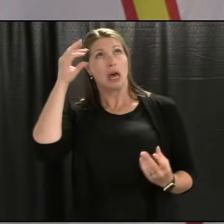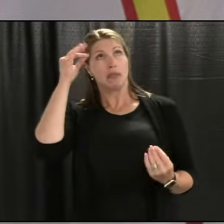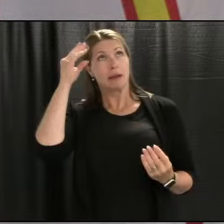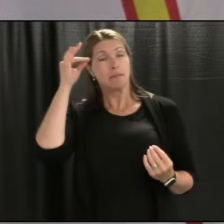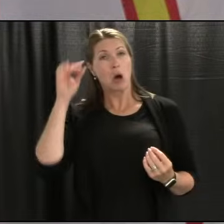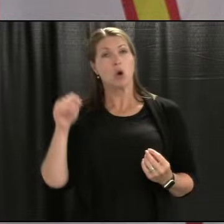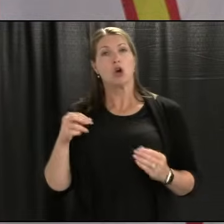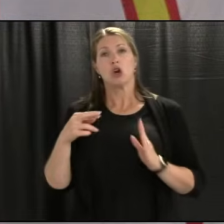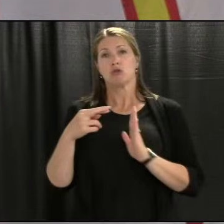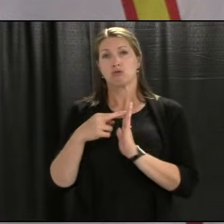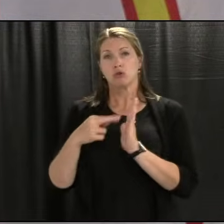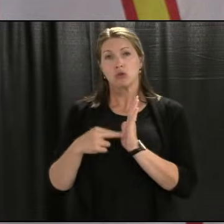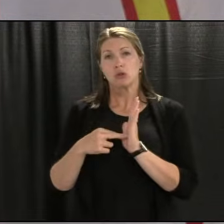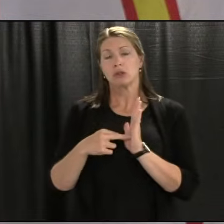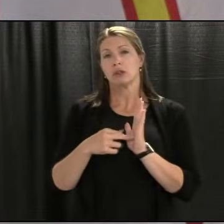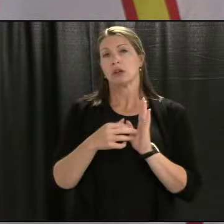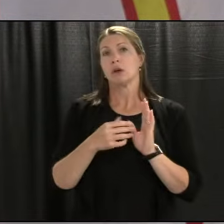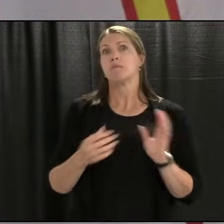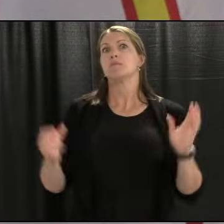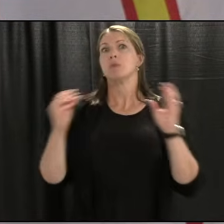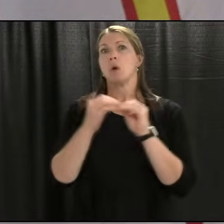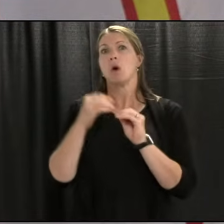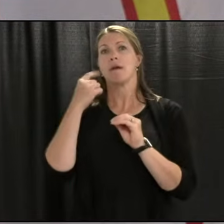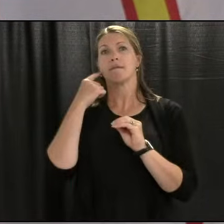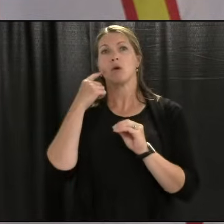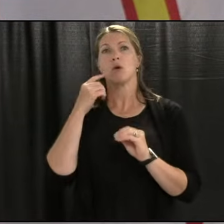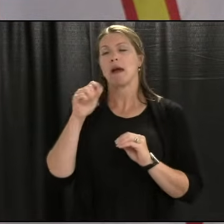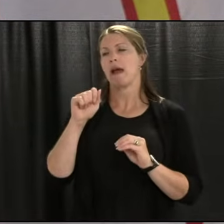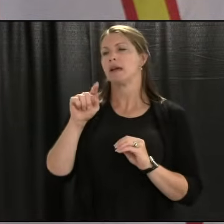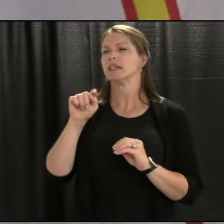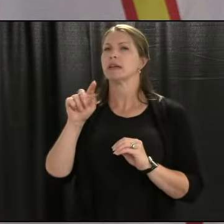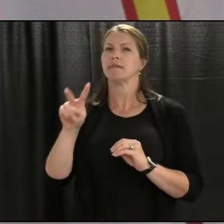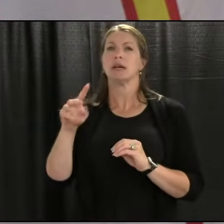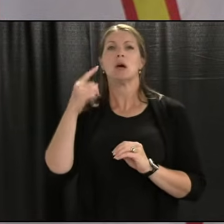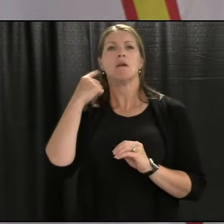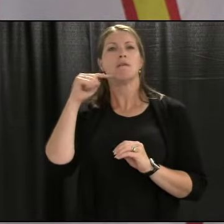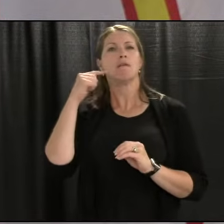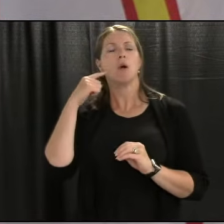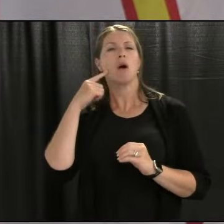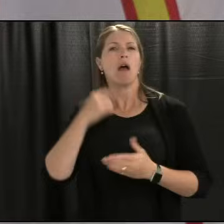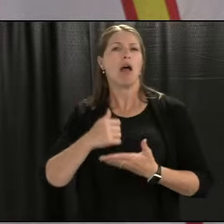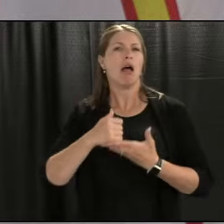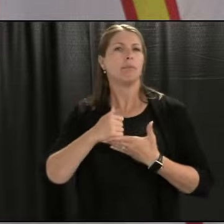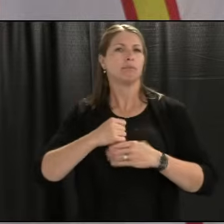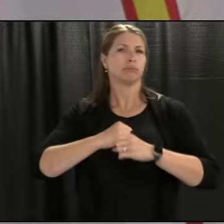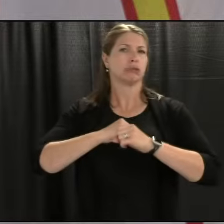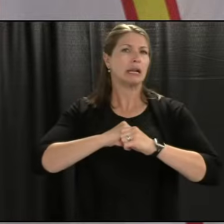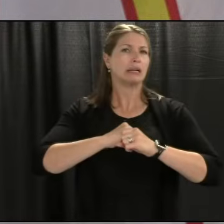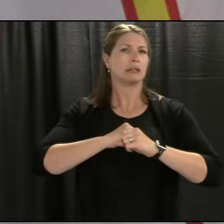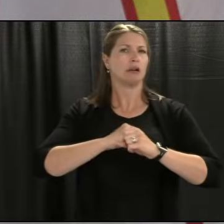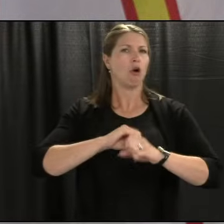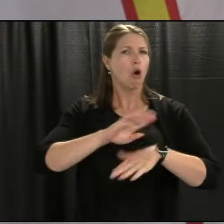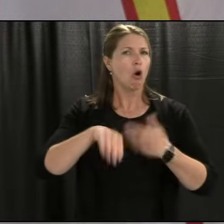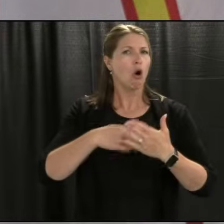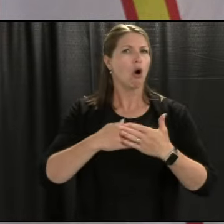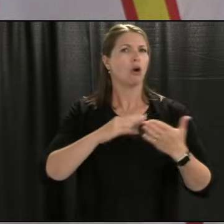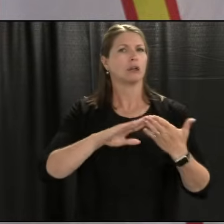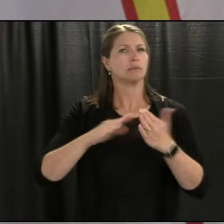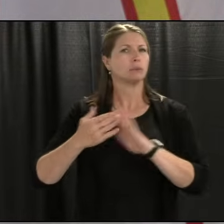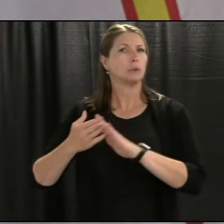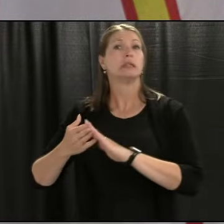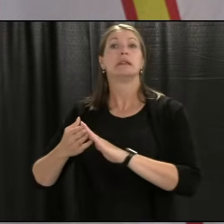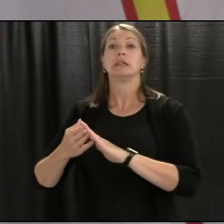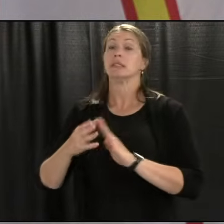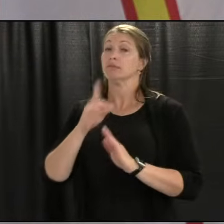on off-road vehicles in an effort to help protect our communities. And as we know, wildfires across the country and here in Newfoundland and Labrador